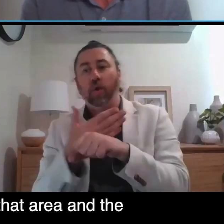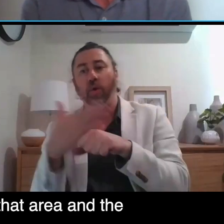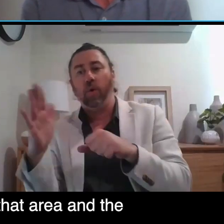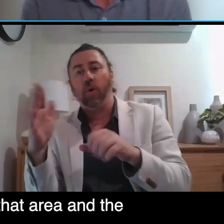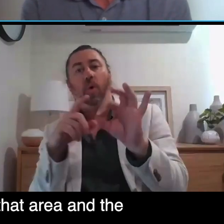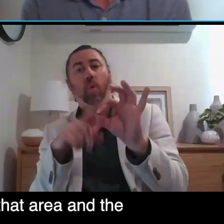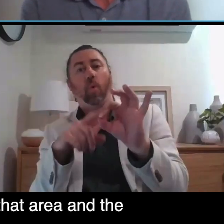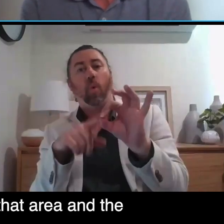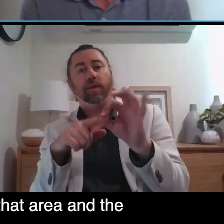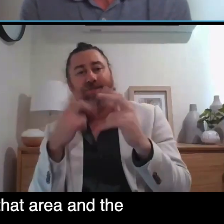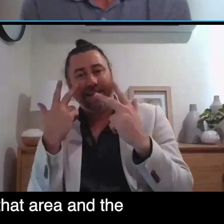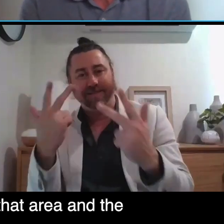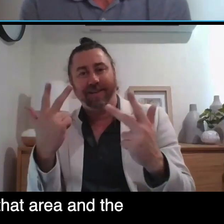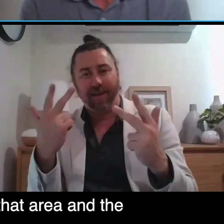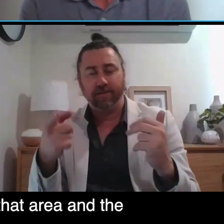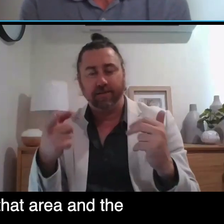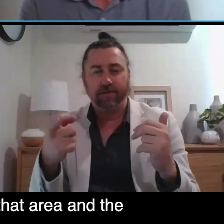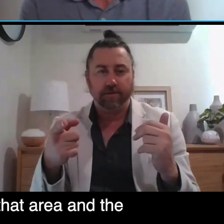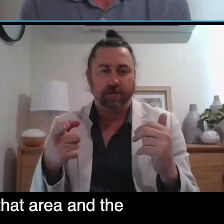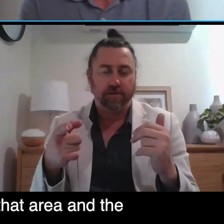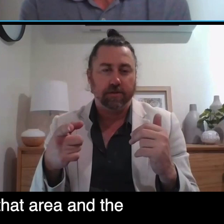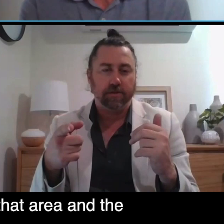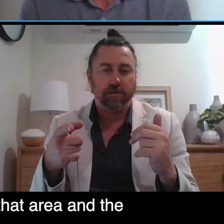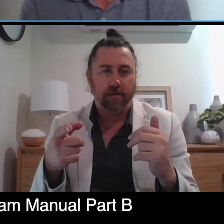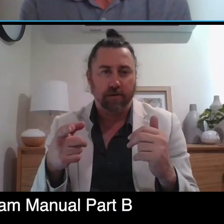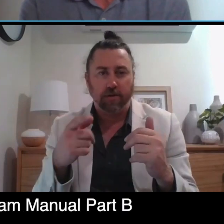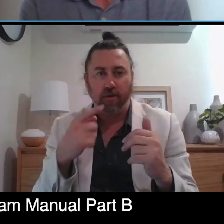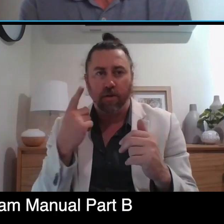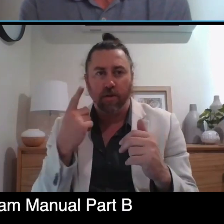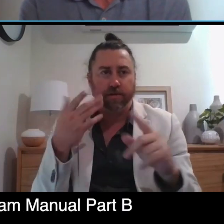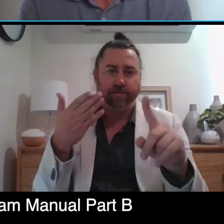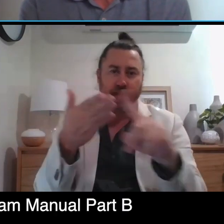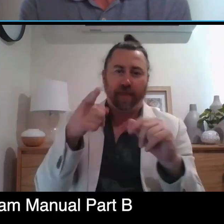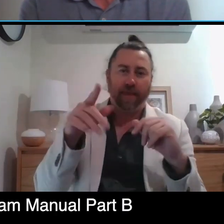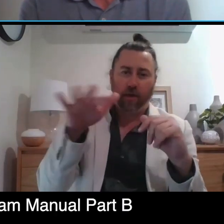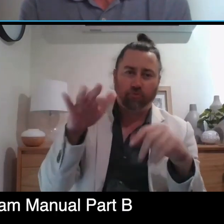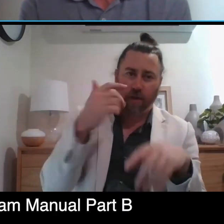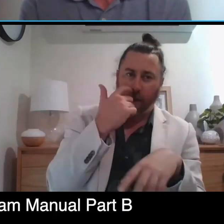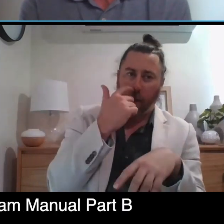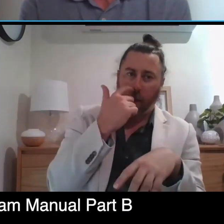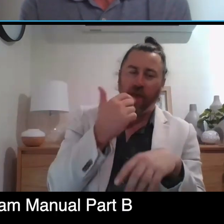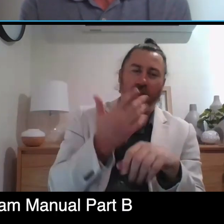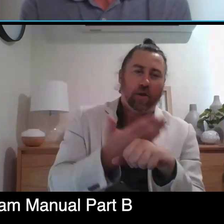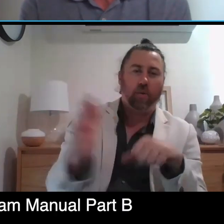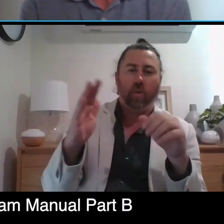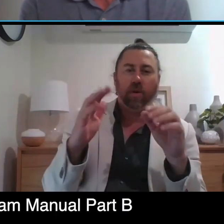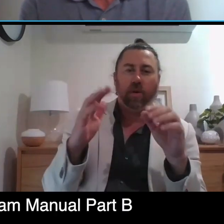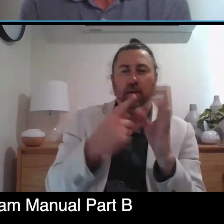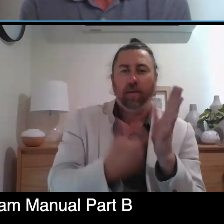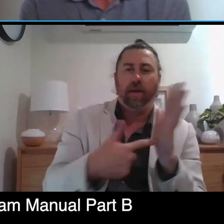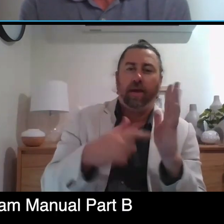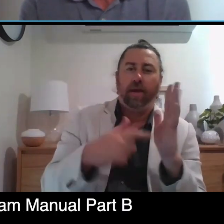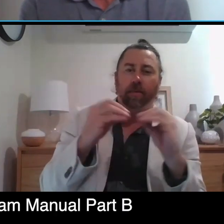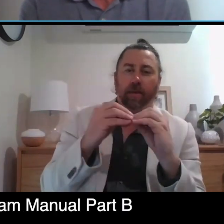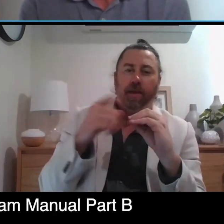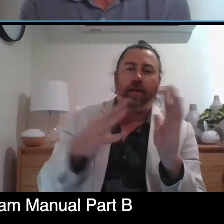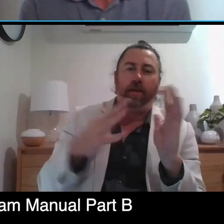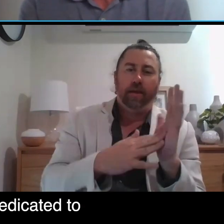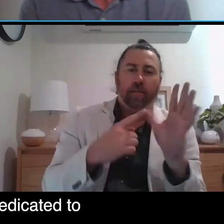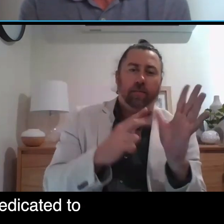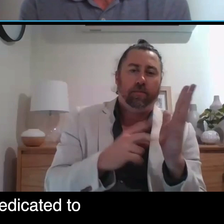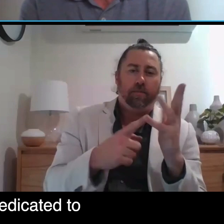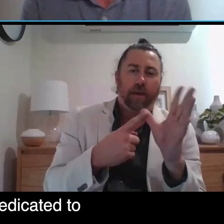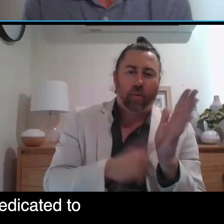be targeting that area, and the new Part B of the manual, QI program manual Part